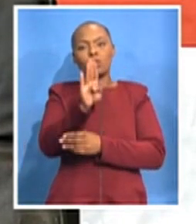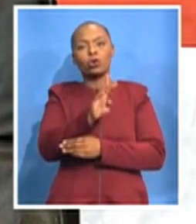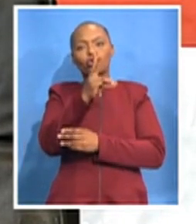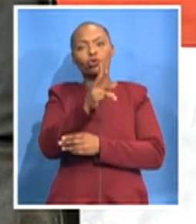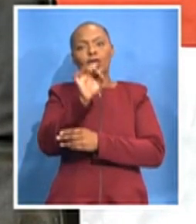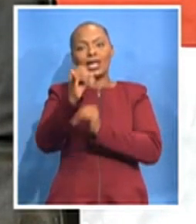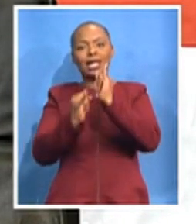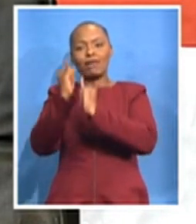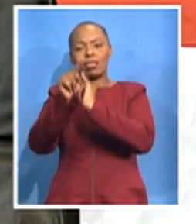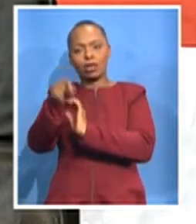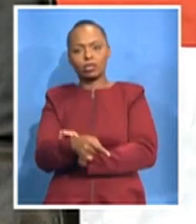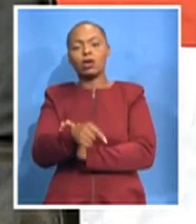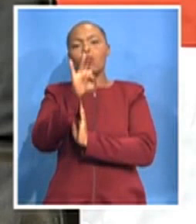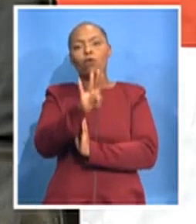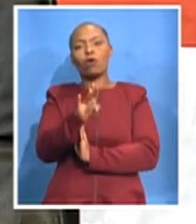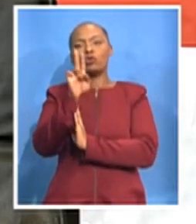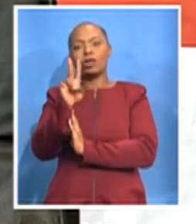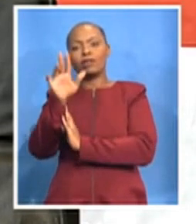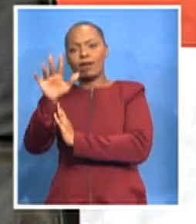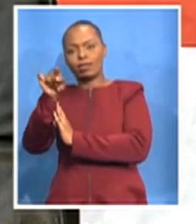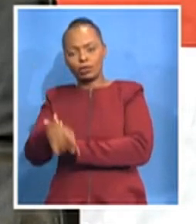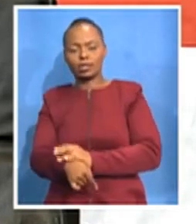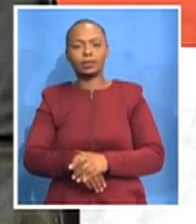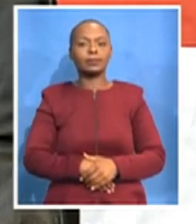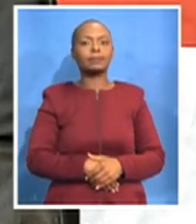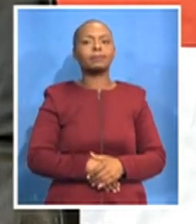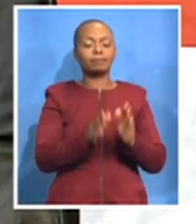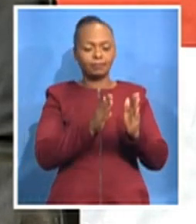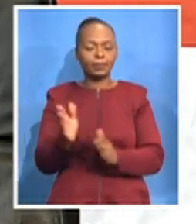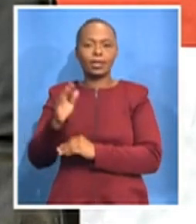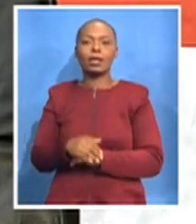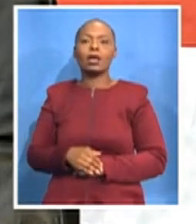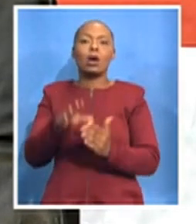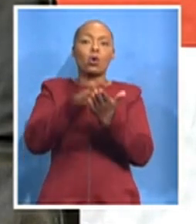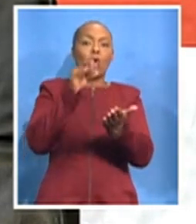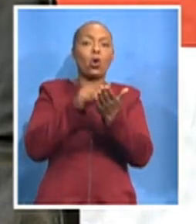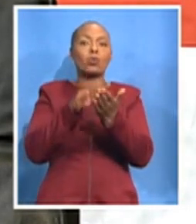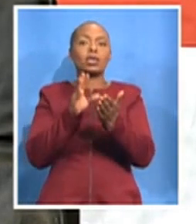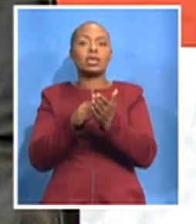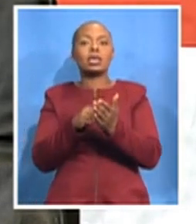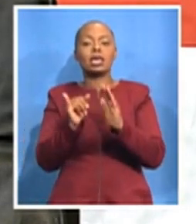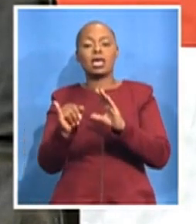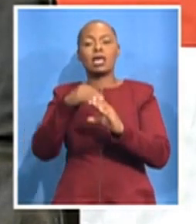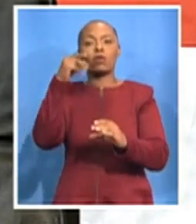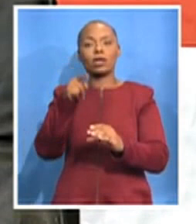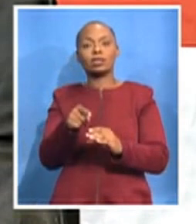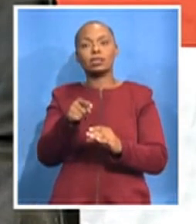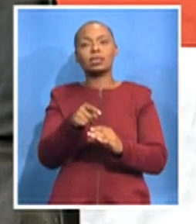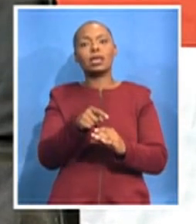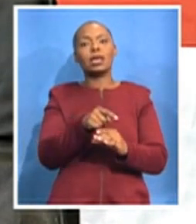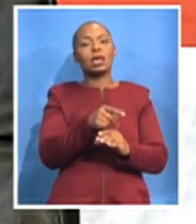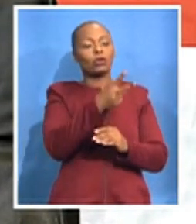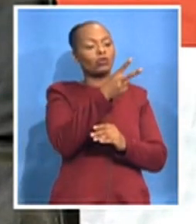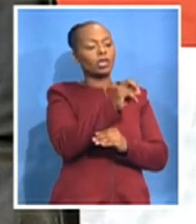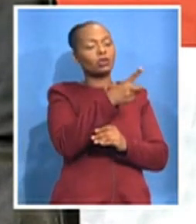2,211,425,000. A copy of the invoice dated 13 October 2014 from Katu Civils also was